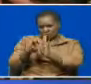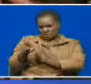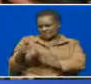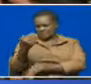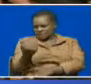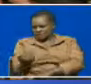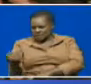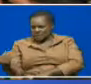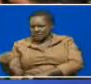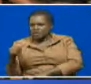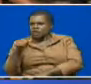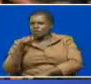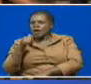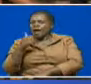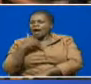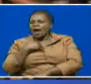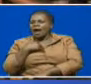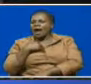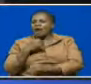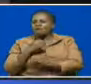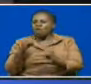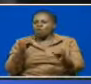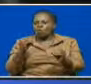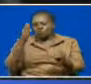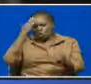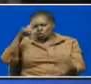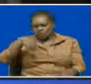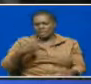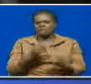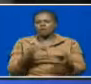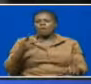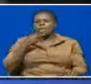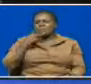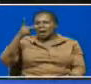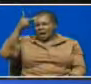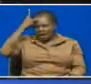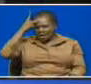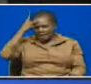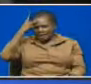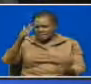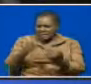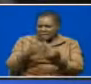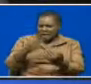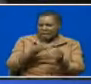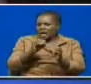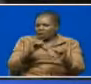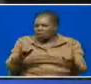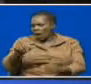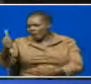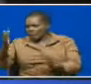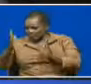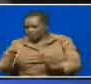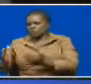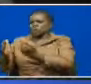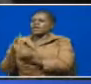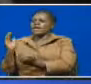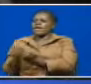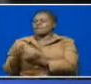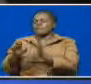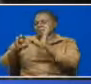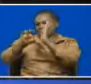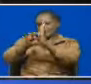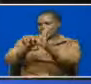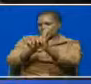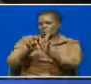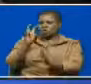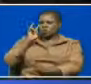kids are not equipped to raise themselves. Mm. And if parents don't raise them, somebody else will do it. You see, nowadays,